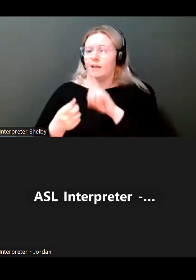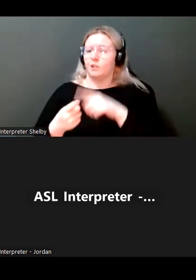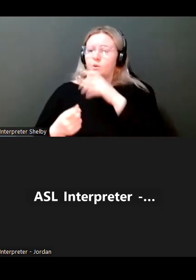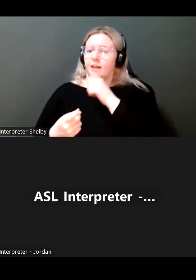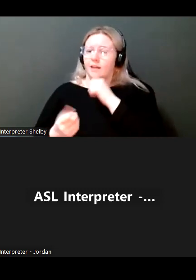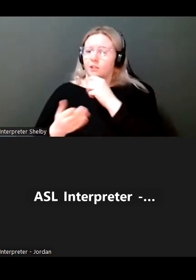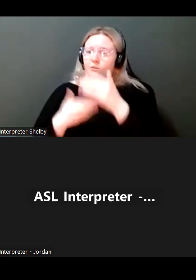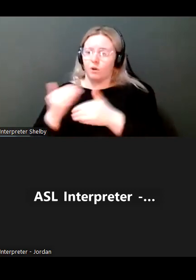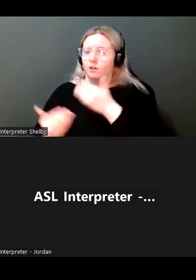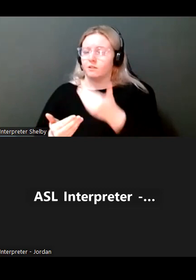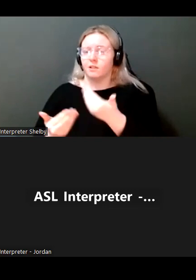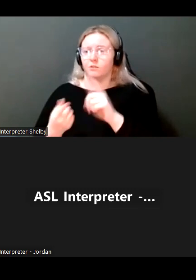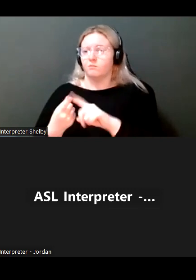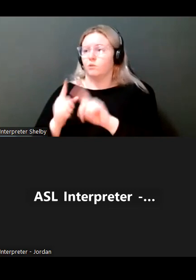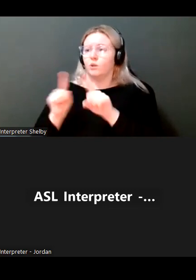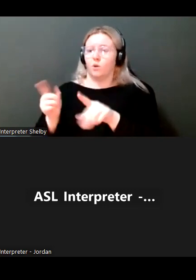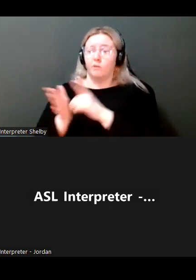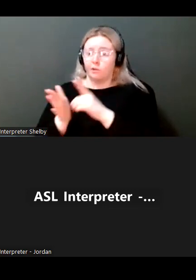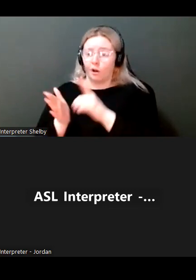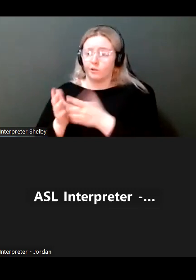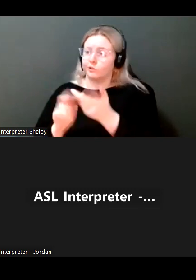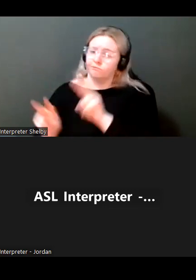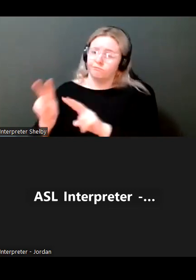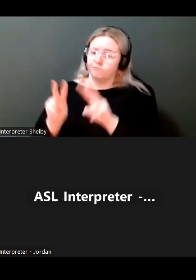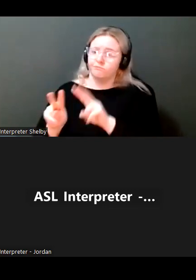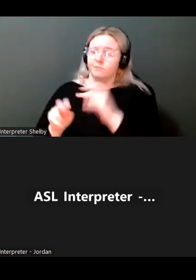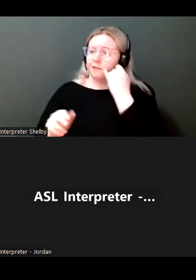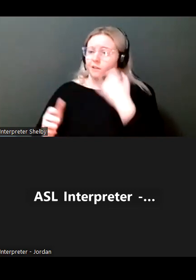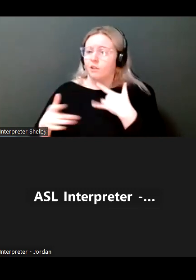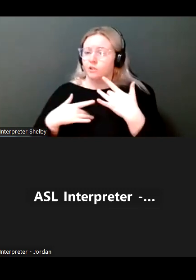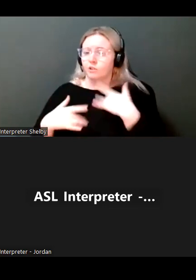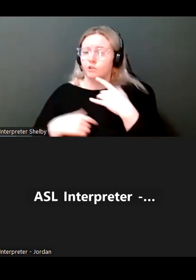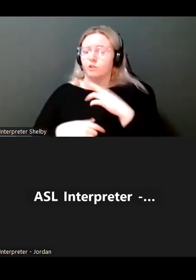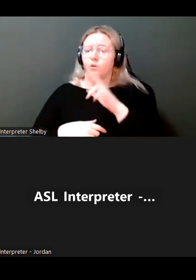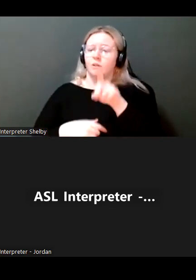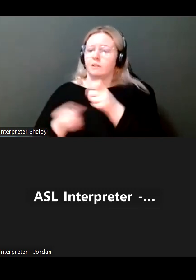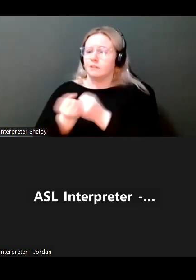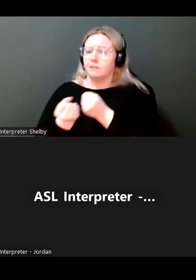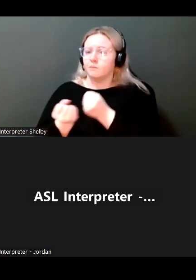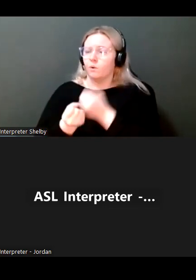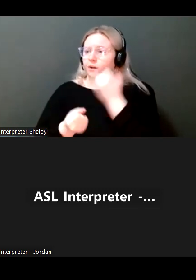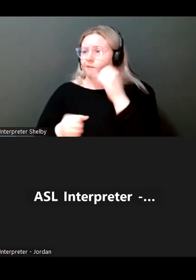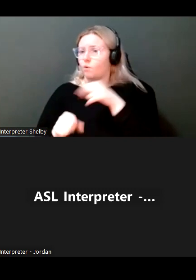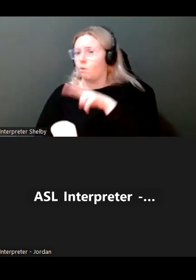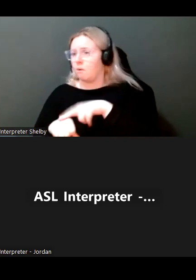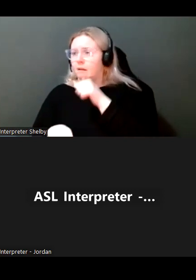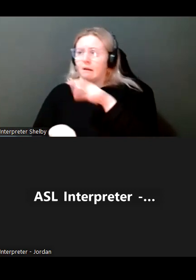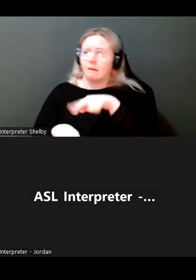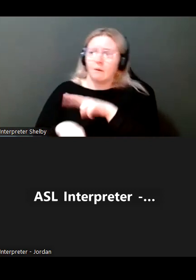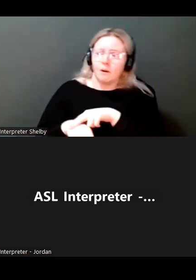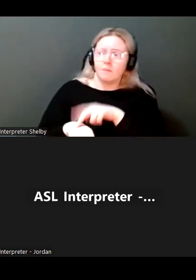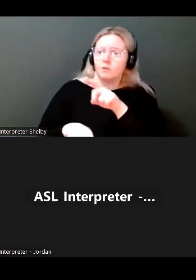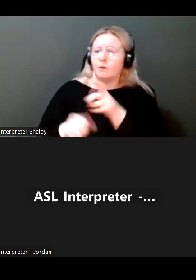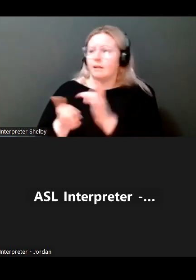get a medical checkup exam if they are concerned or need some reassurance whether this is normal or requires some